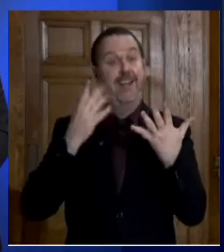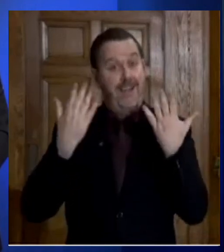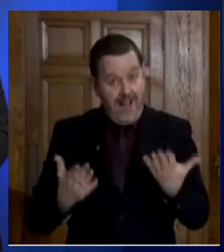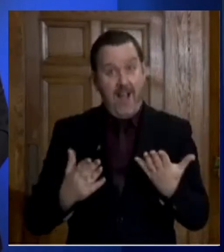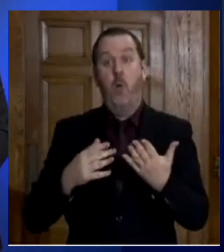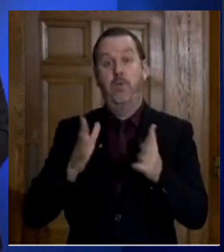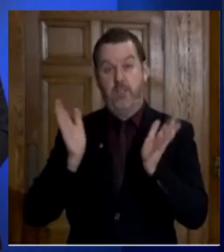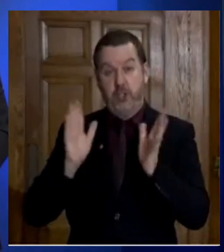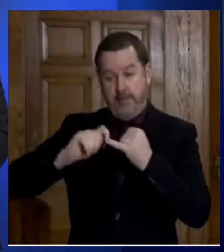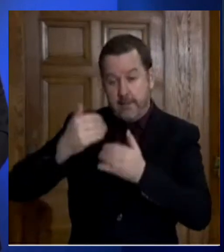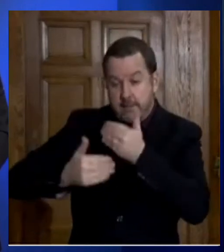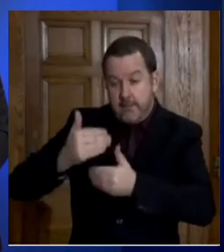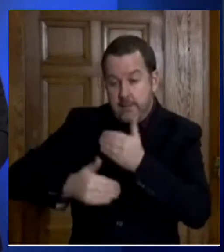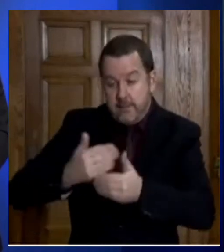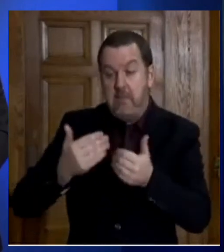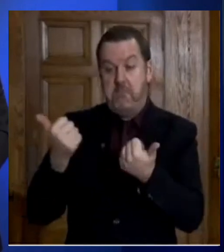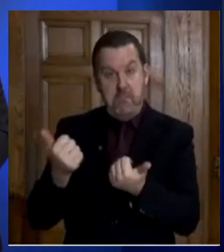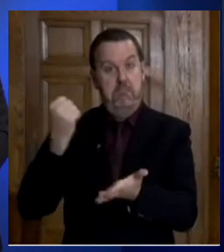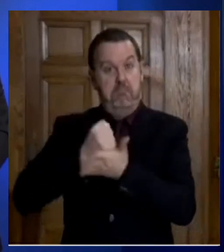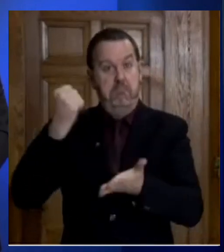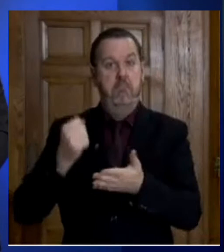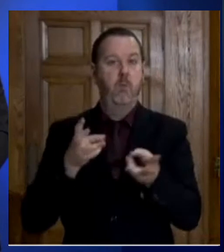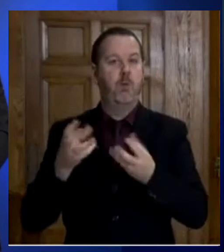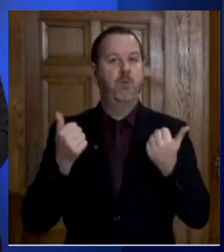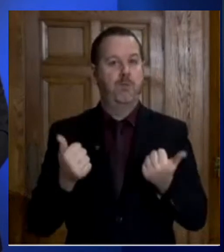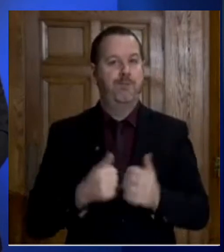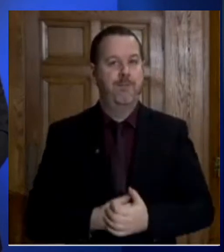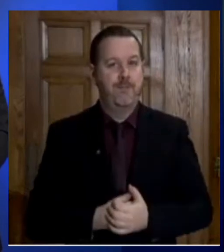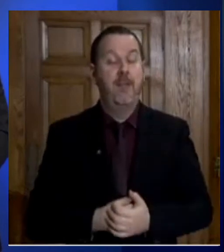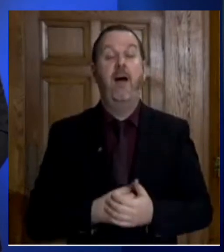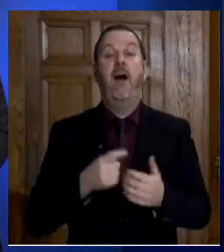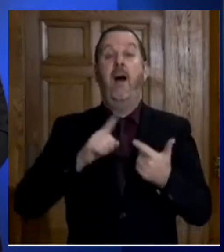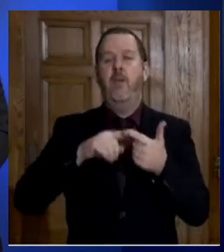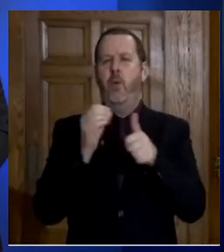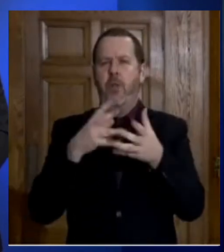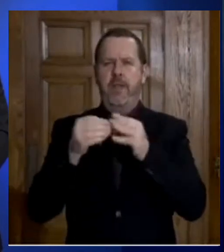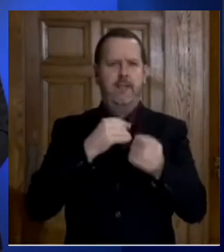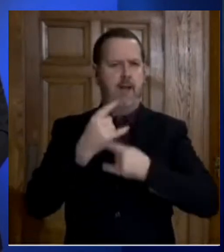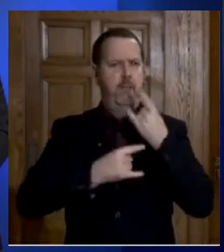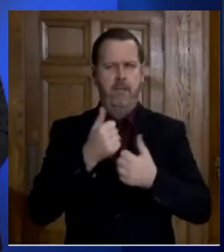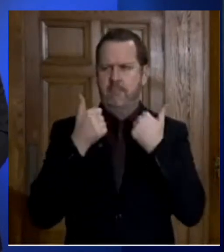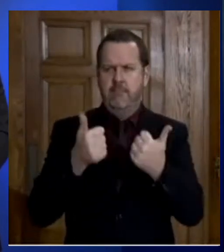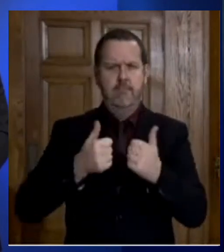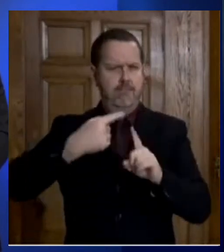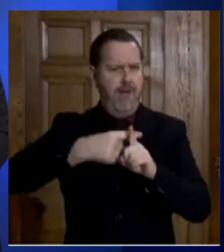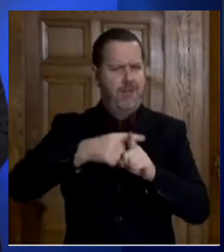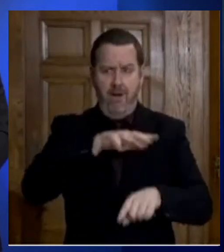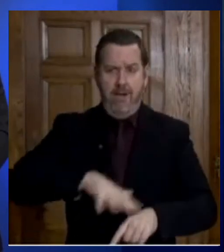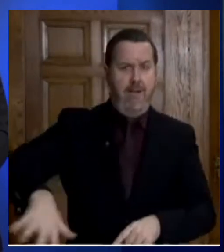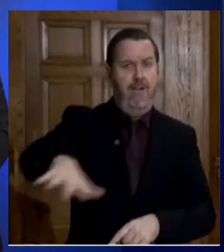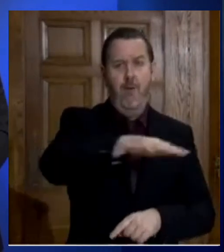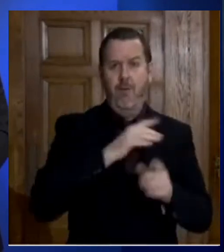locally. And there are many other positive innovations happening right across all sectors of the health service, and we should all be encouraged by